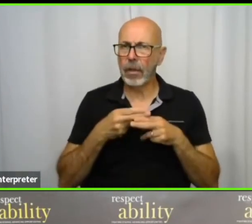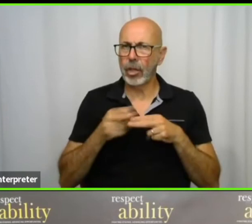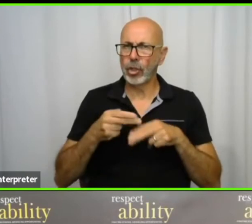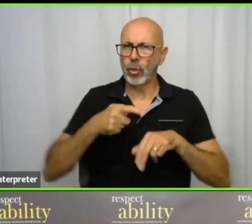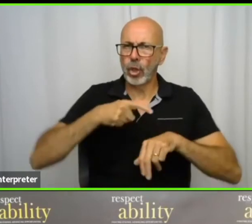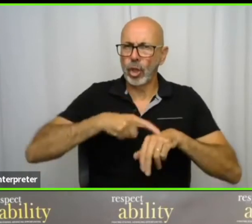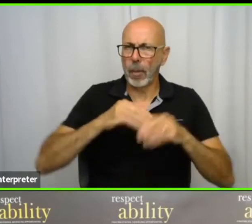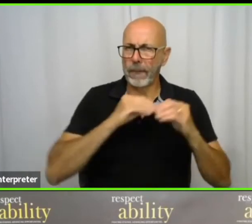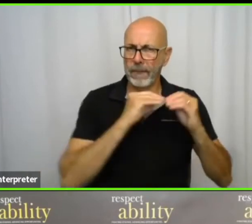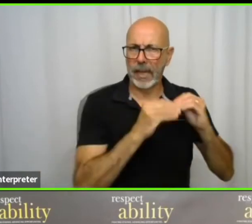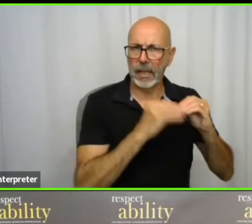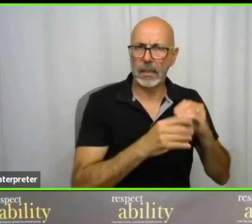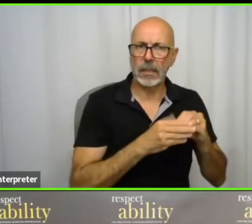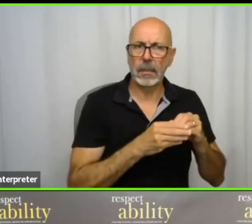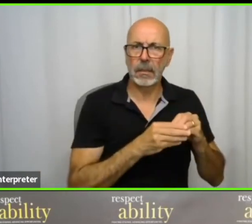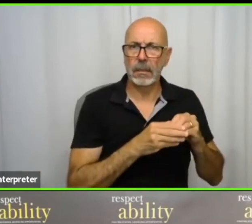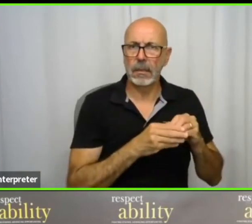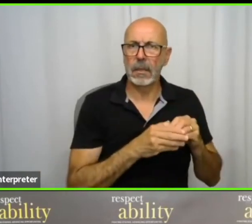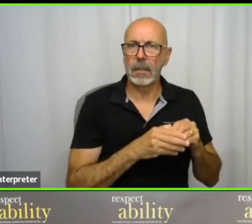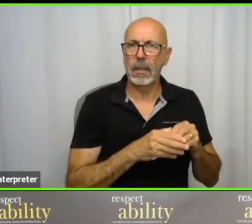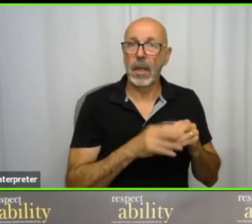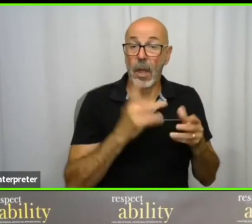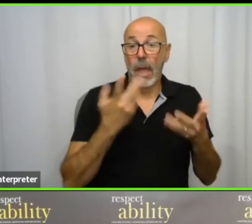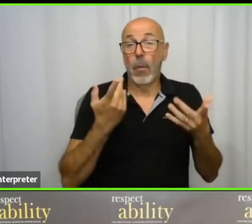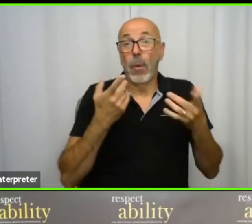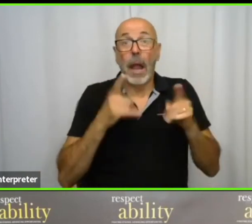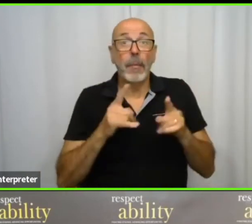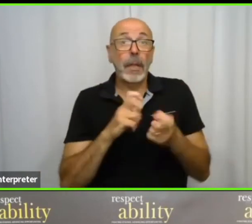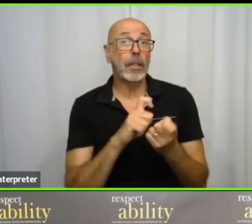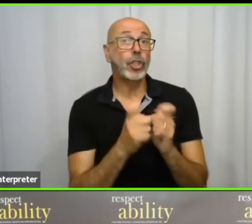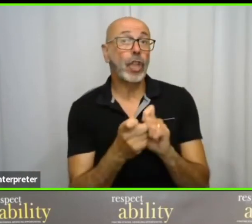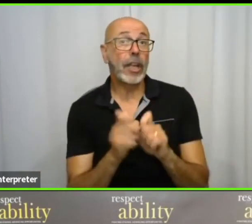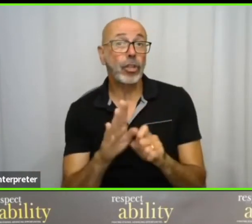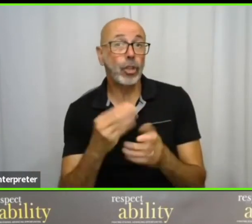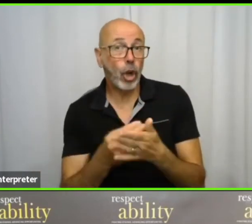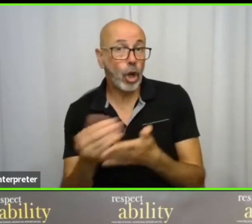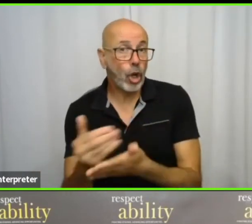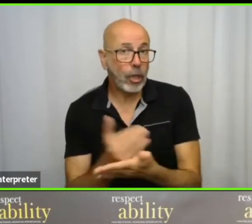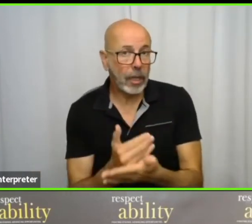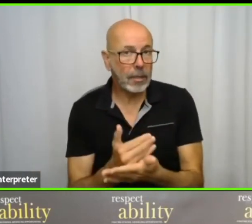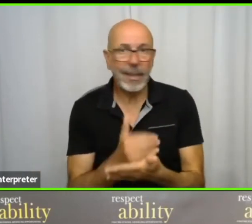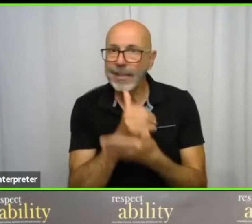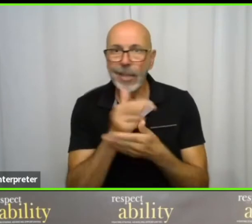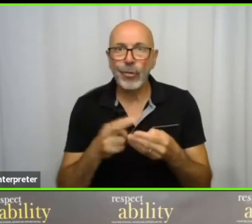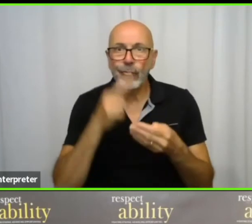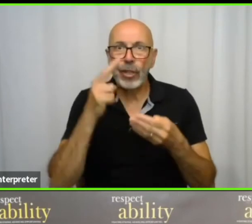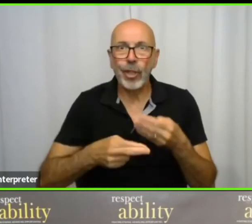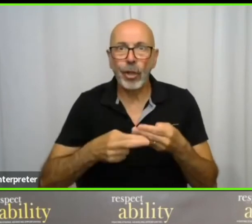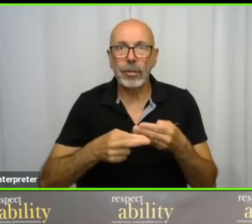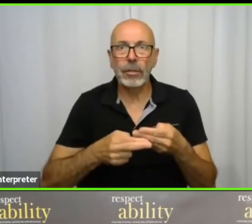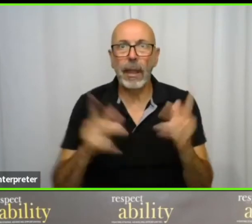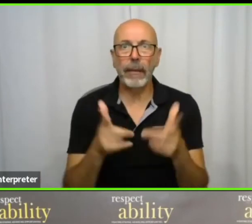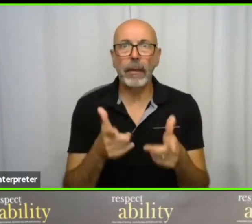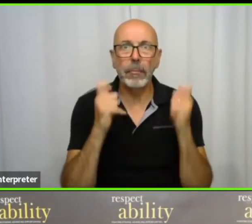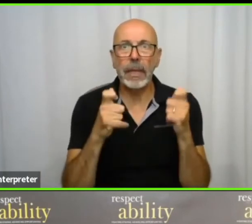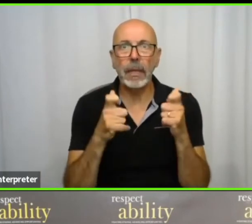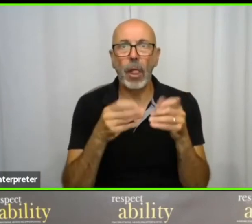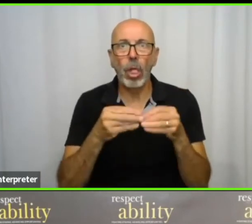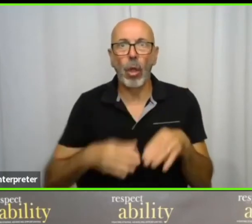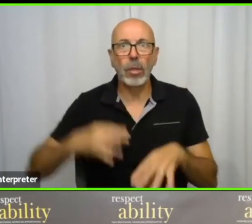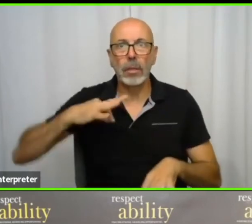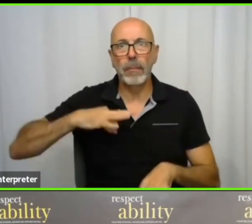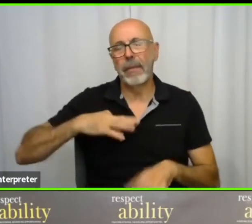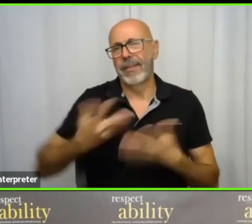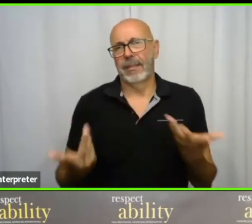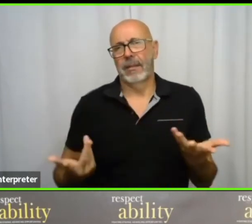fix where a change in your earnings does not result in an immediate loss of benefits